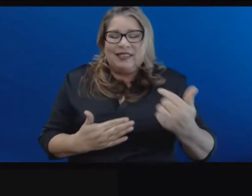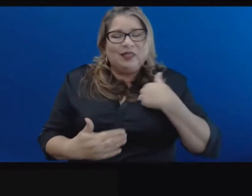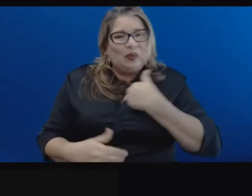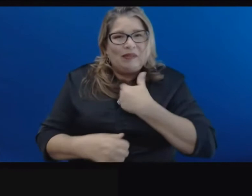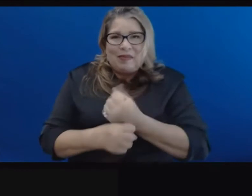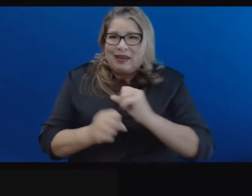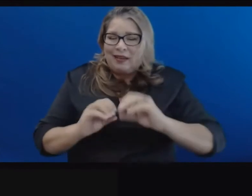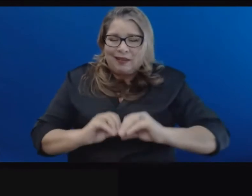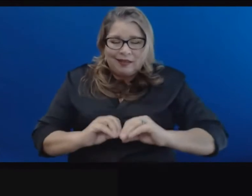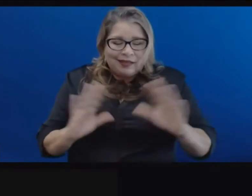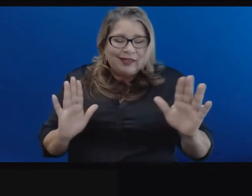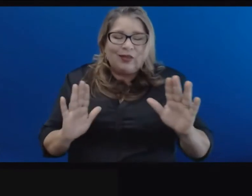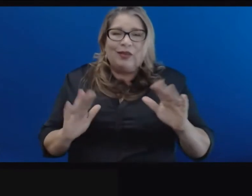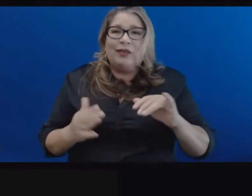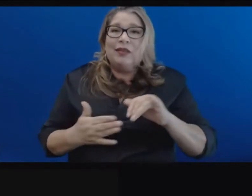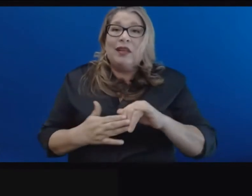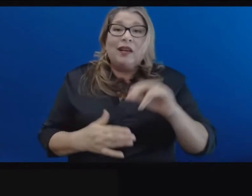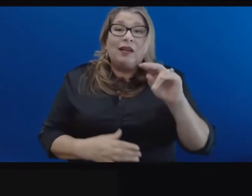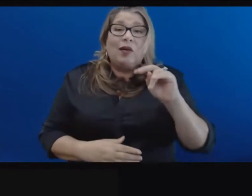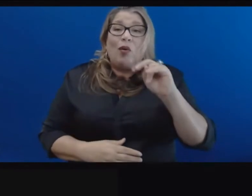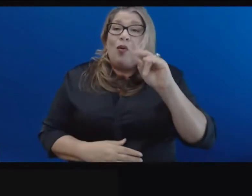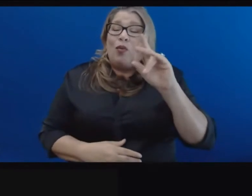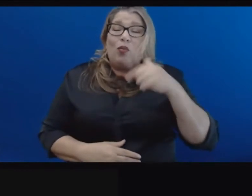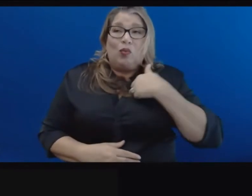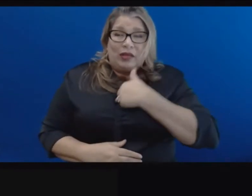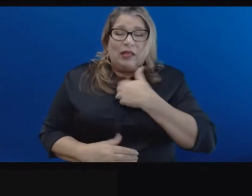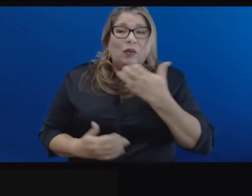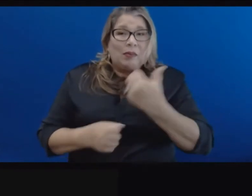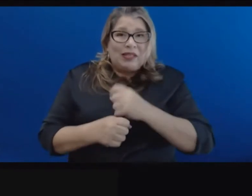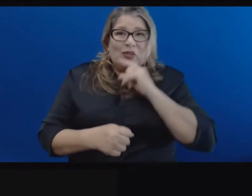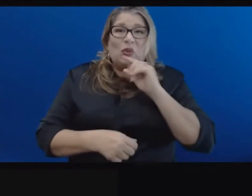side that only flagrant